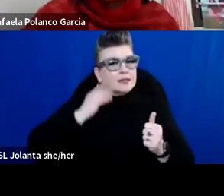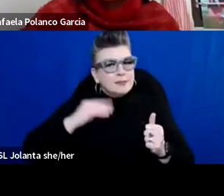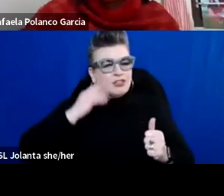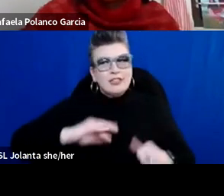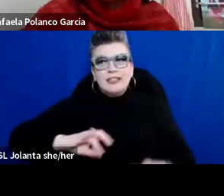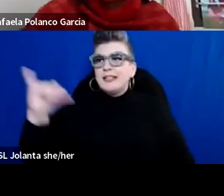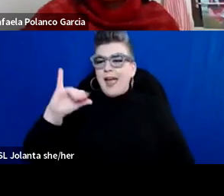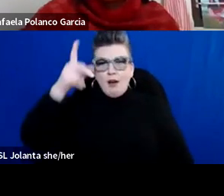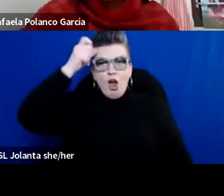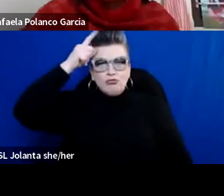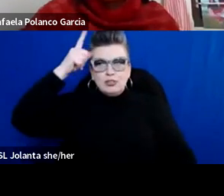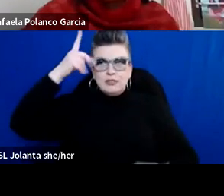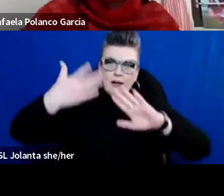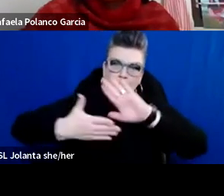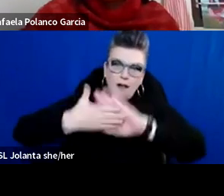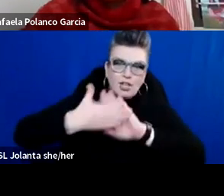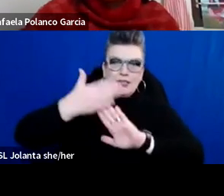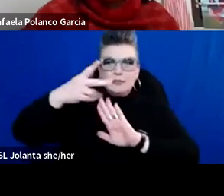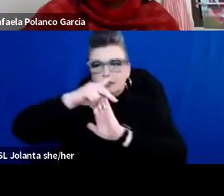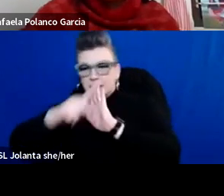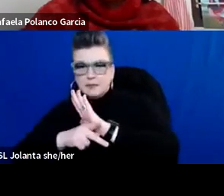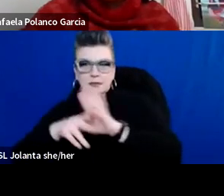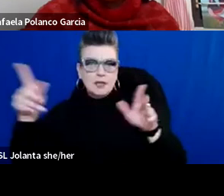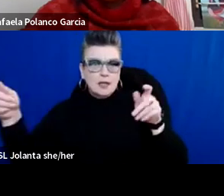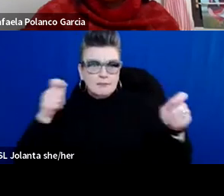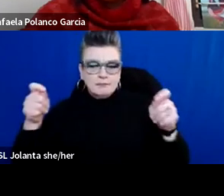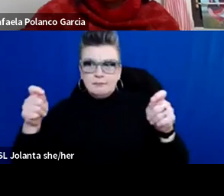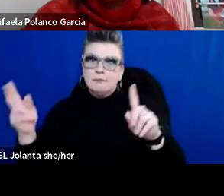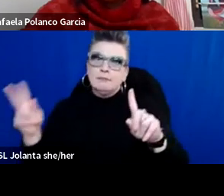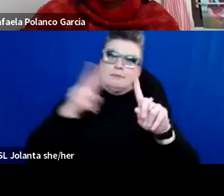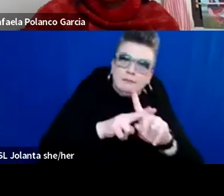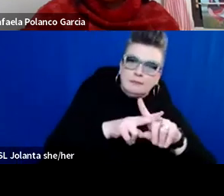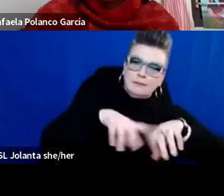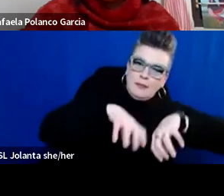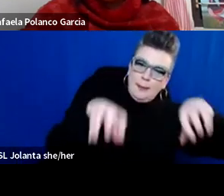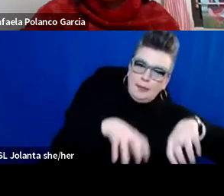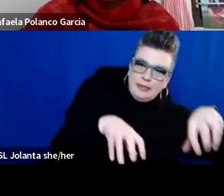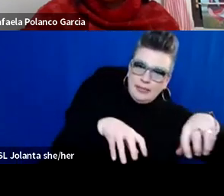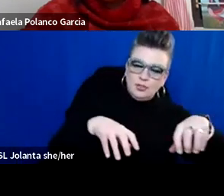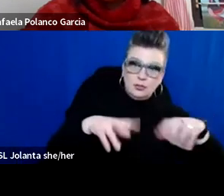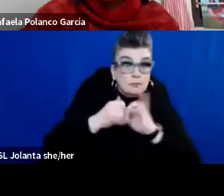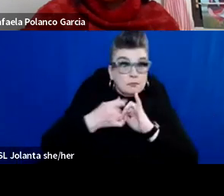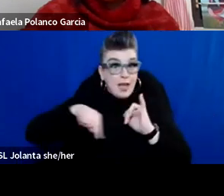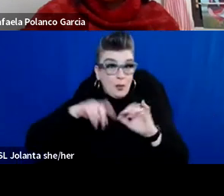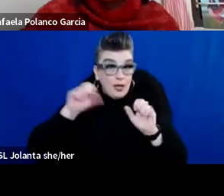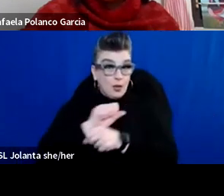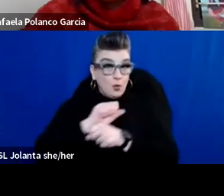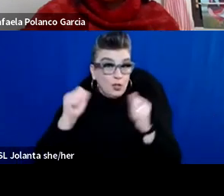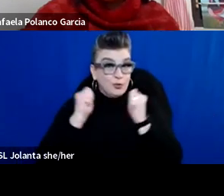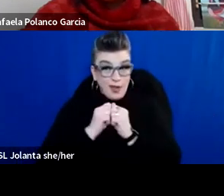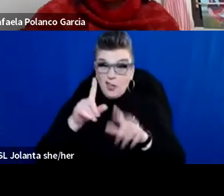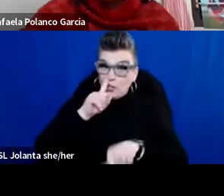you know governance and and implementation and how we can work together to help our students